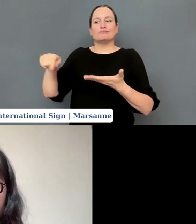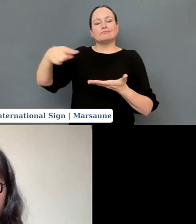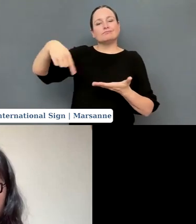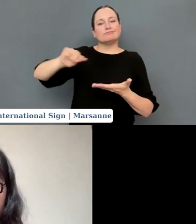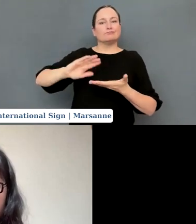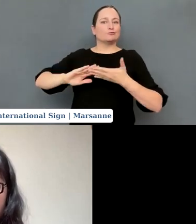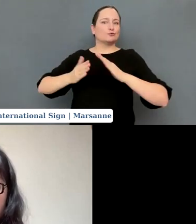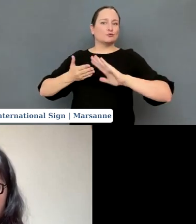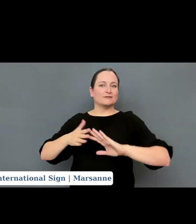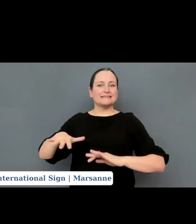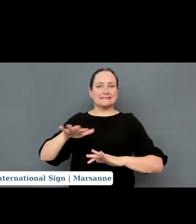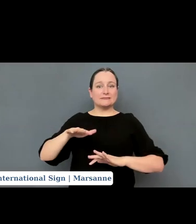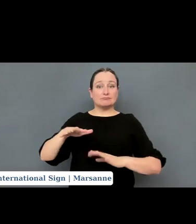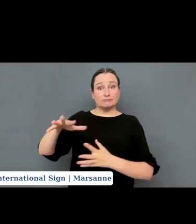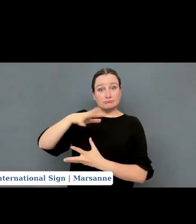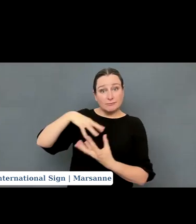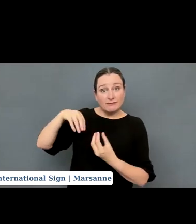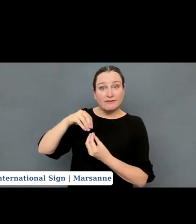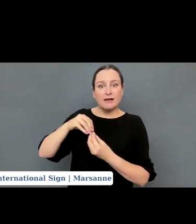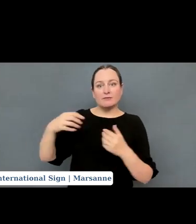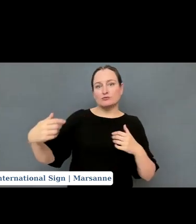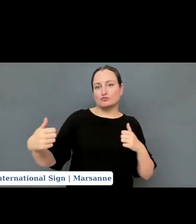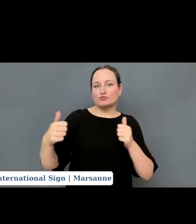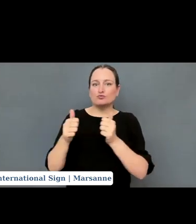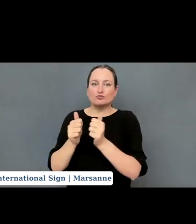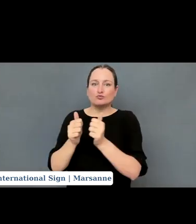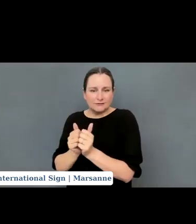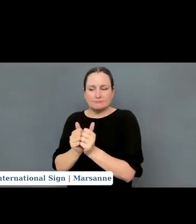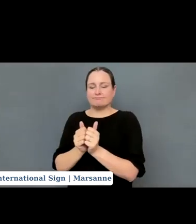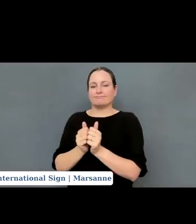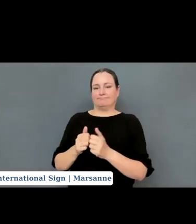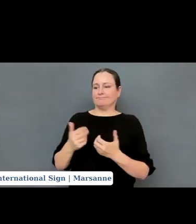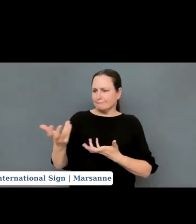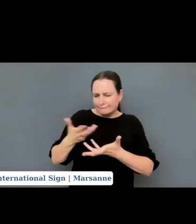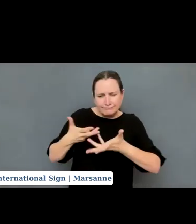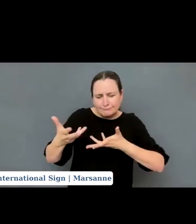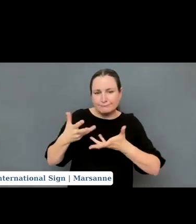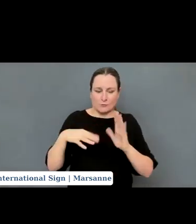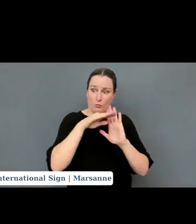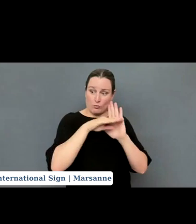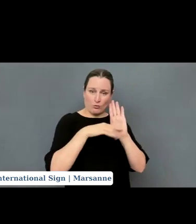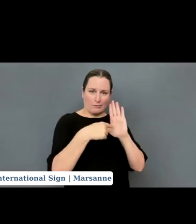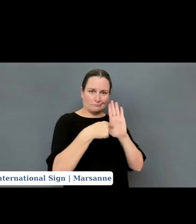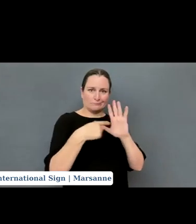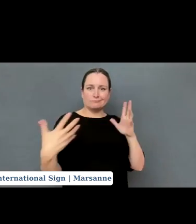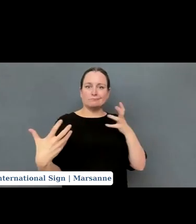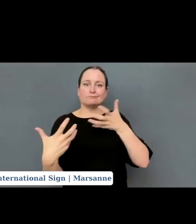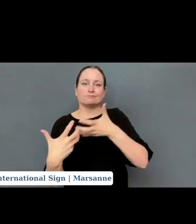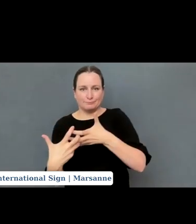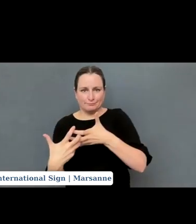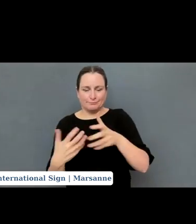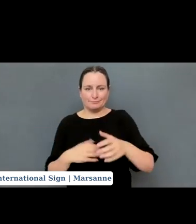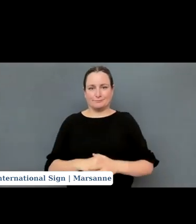and the families in order to collect and implement better programs. We place the beneficiary